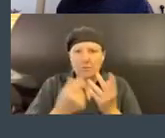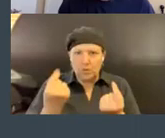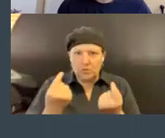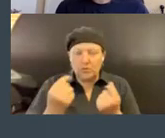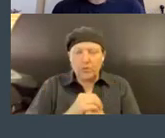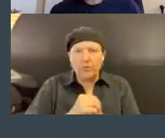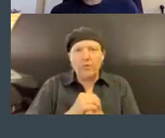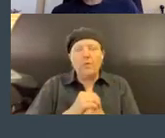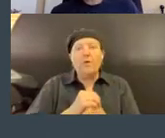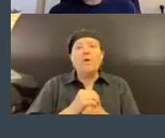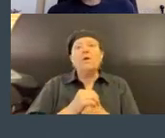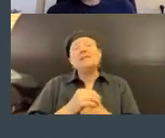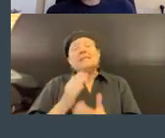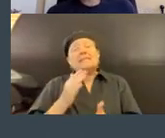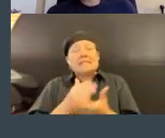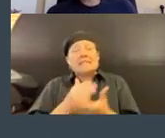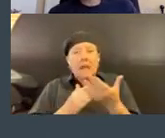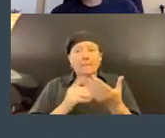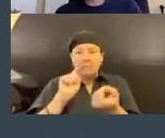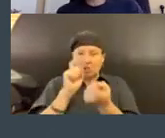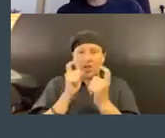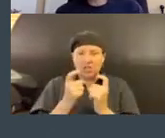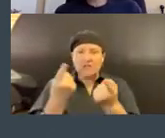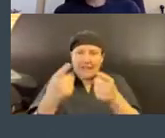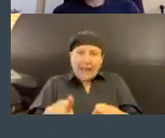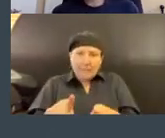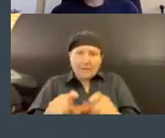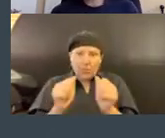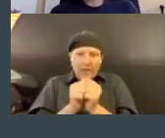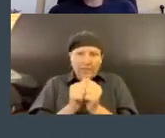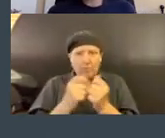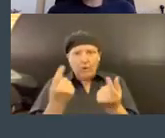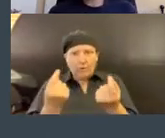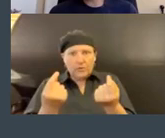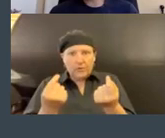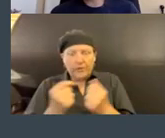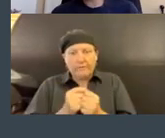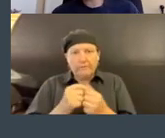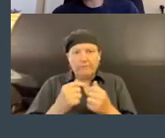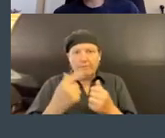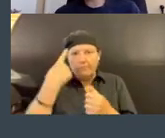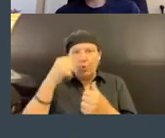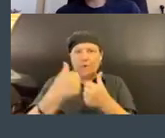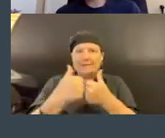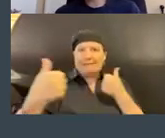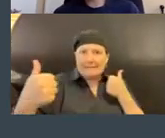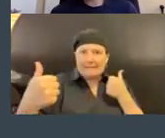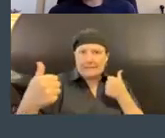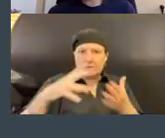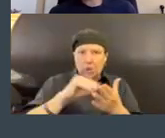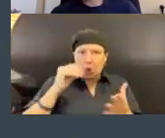There are some logistical changes with this distance learning program from what we had in the